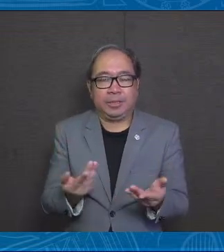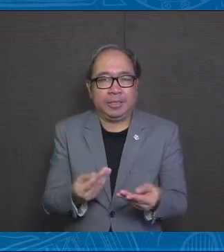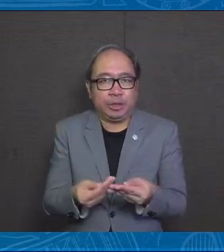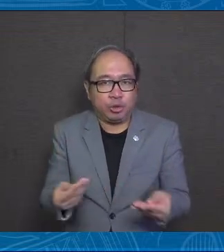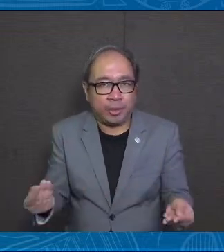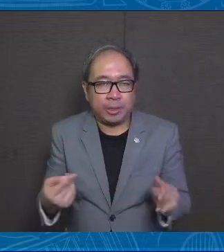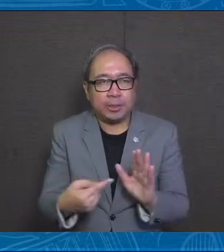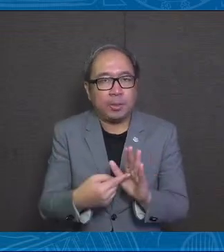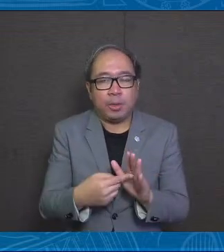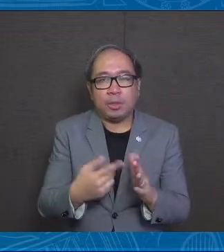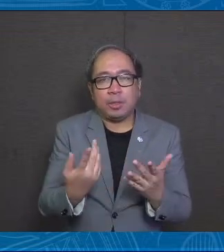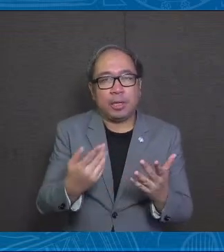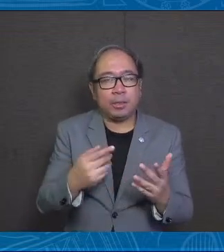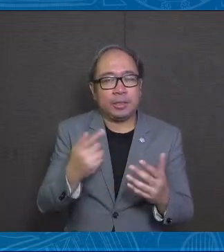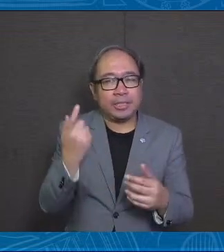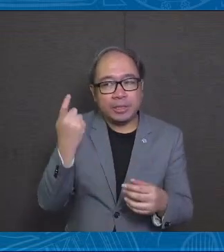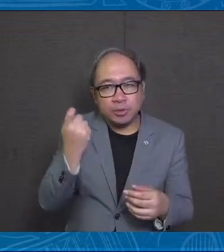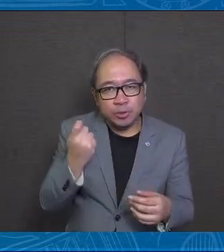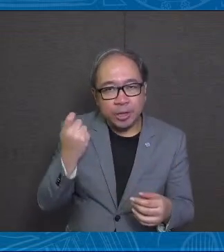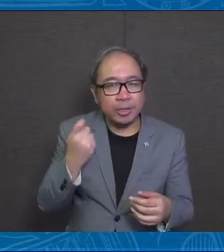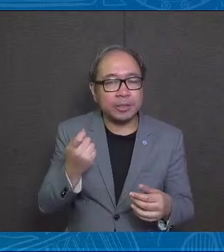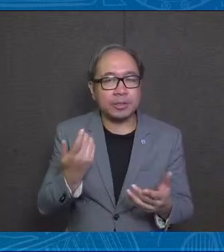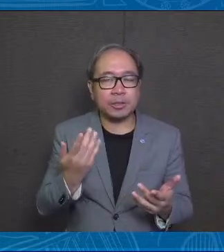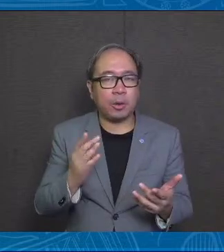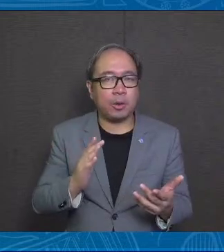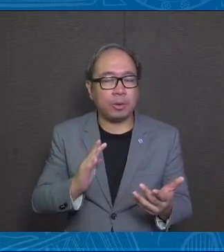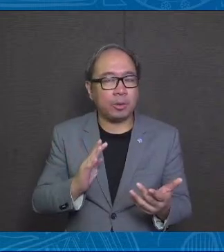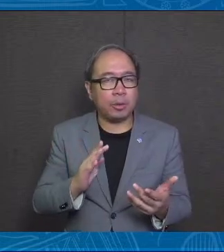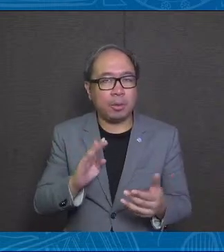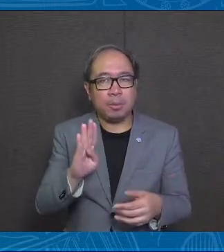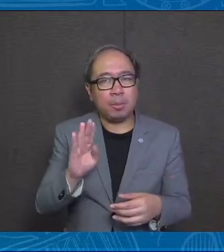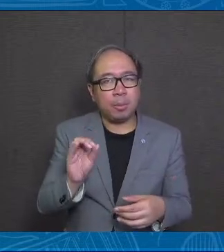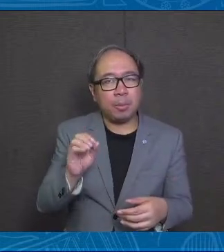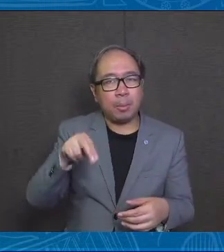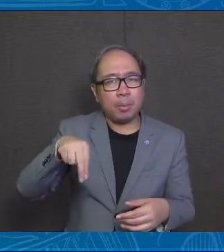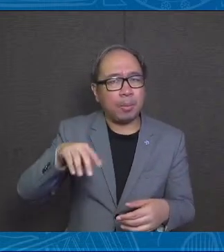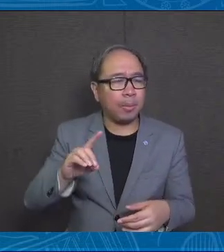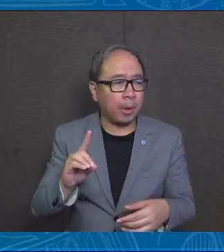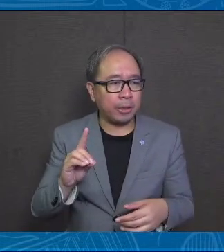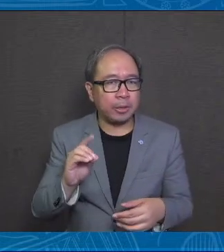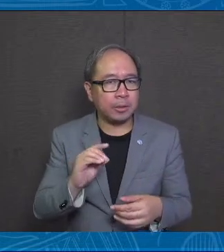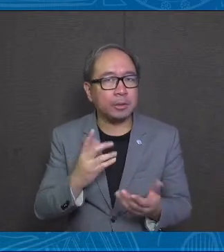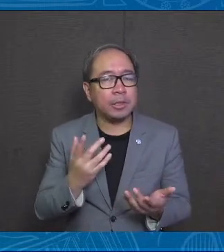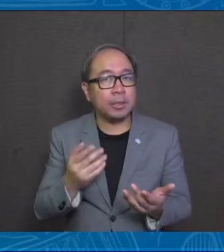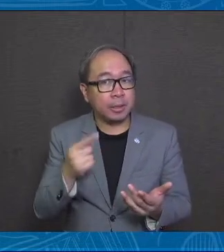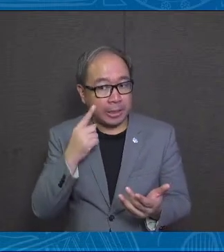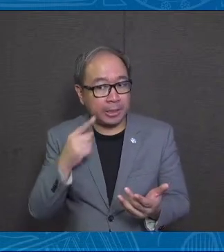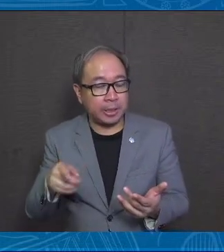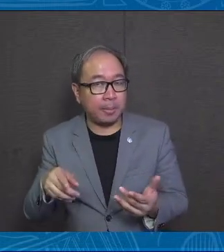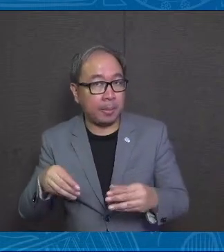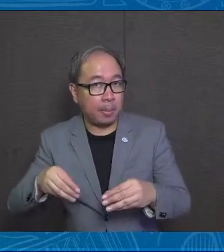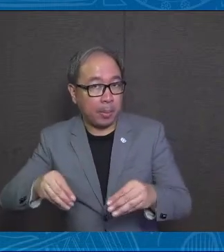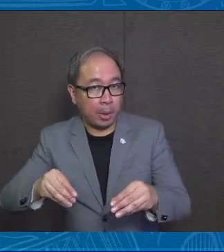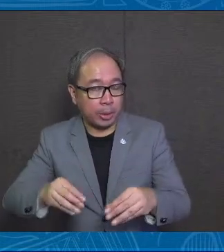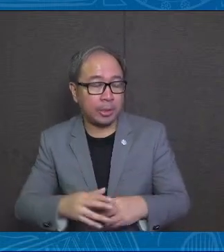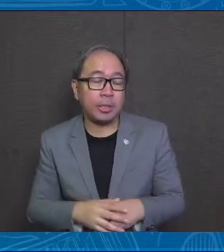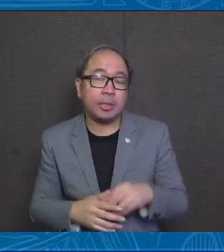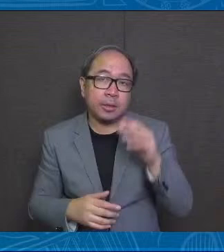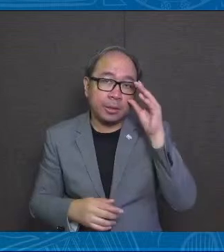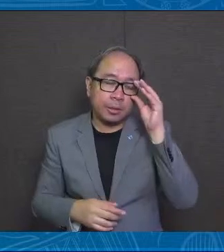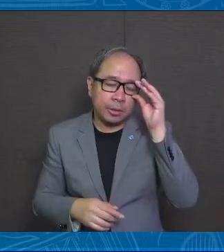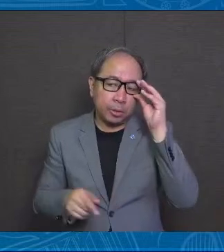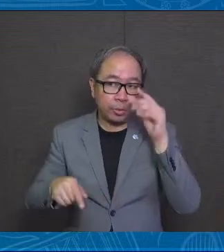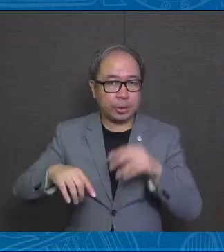one is data. I think we still lack data on the national disaster